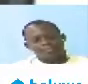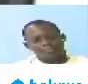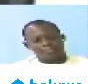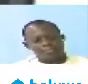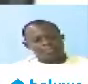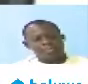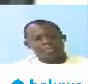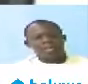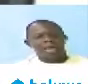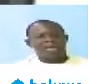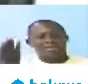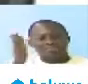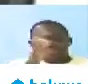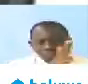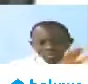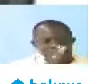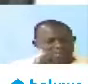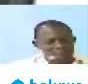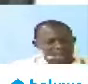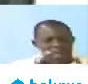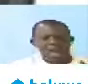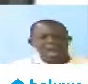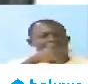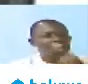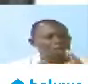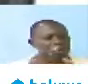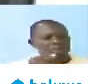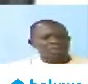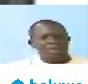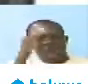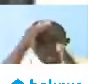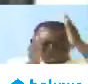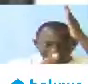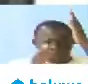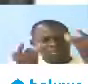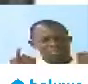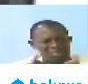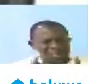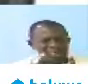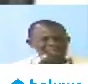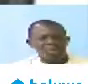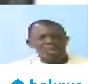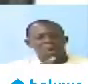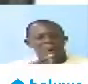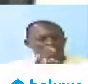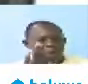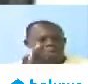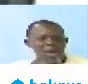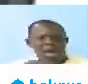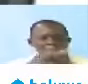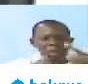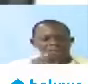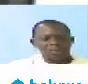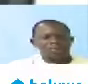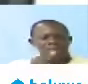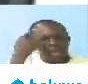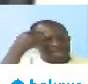affairs. Anything that is a military matter or intelligence,